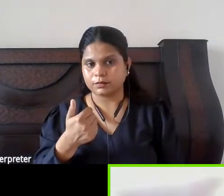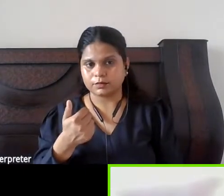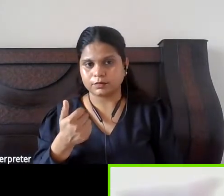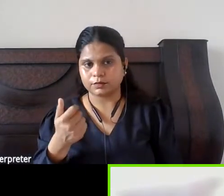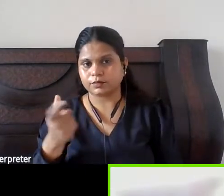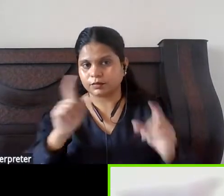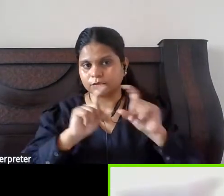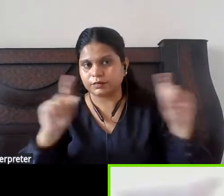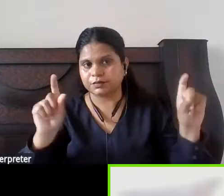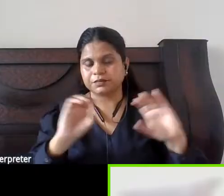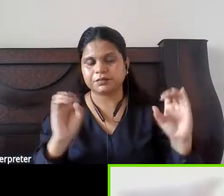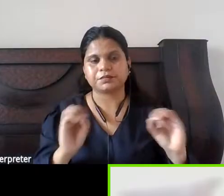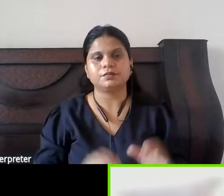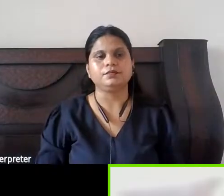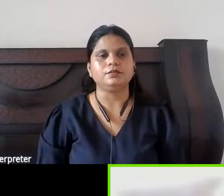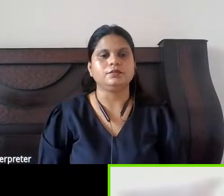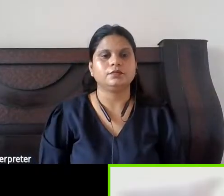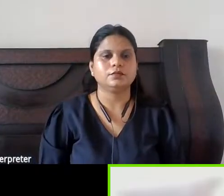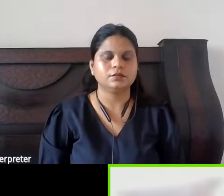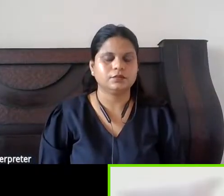sorry.